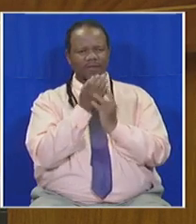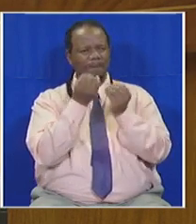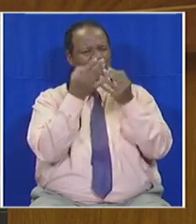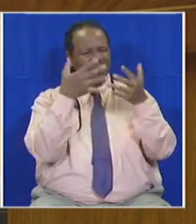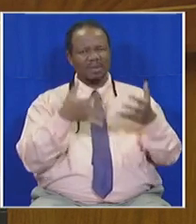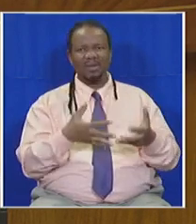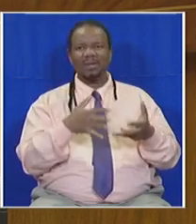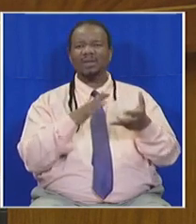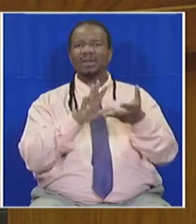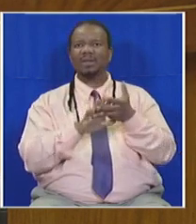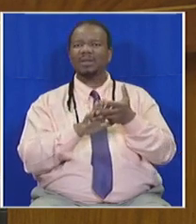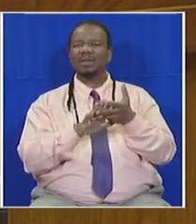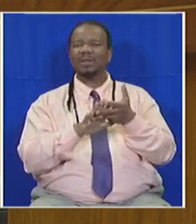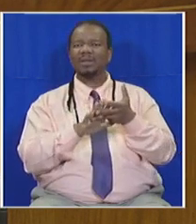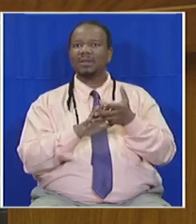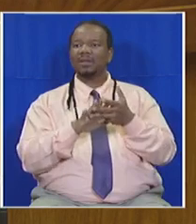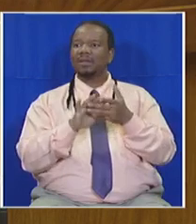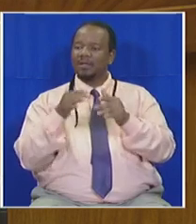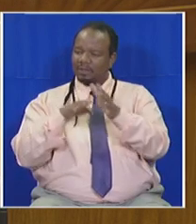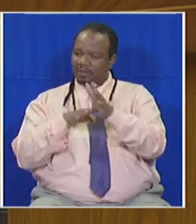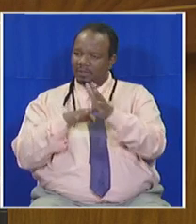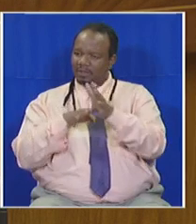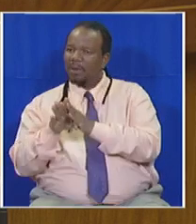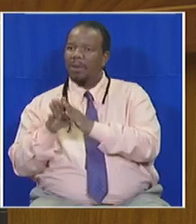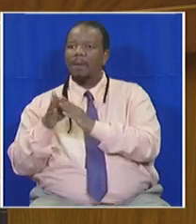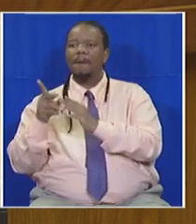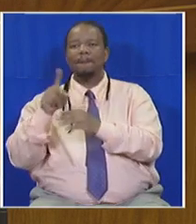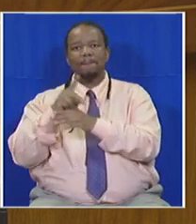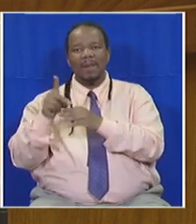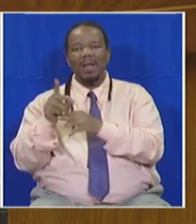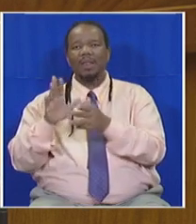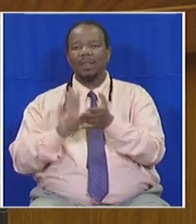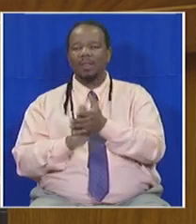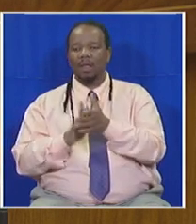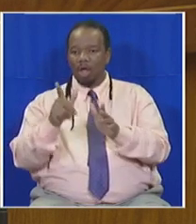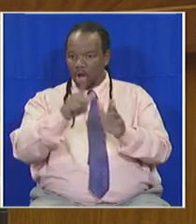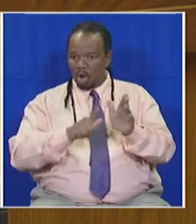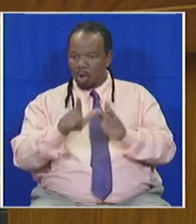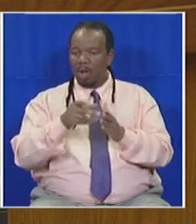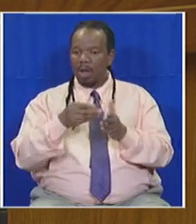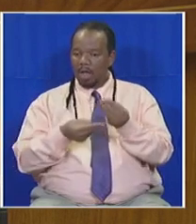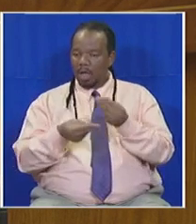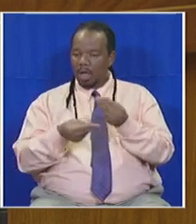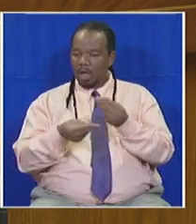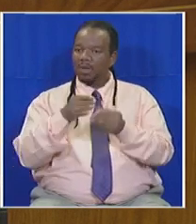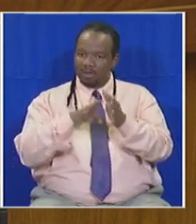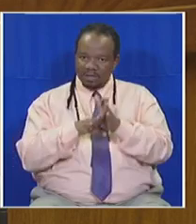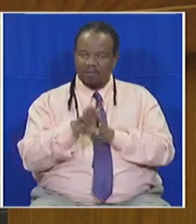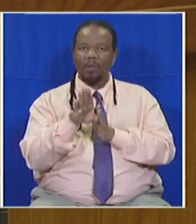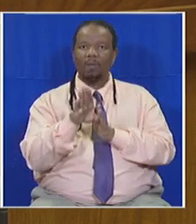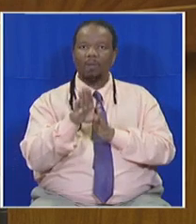of the Integrated Development Plan and the local economic development